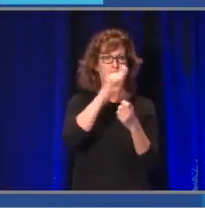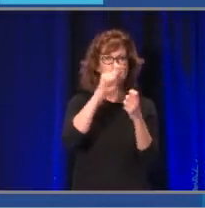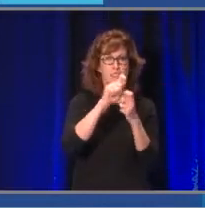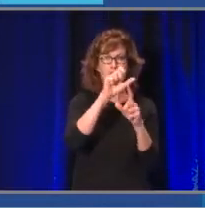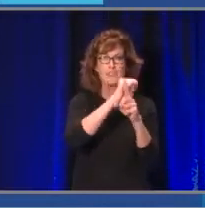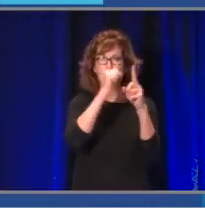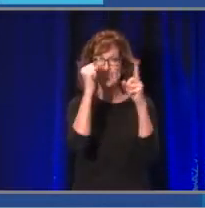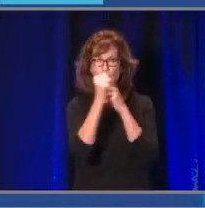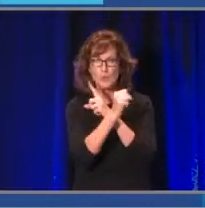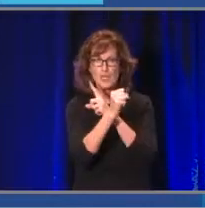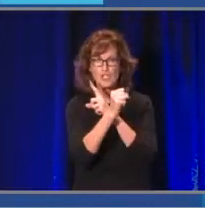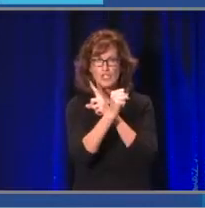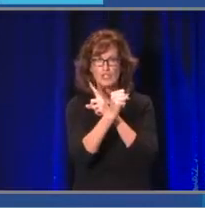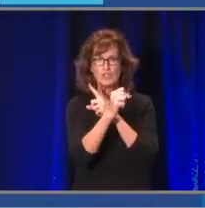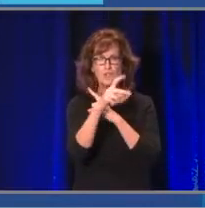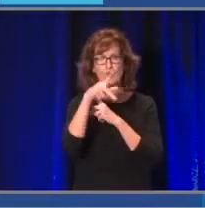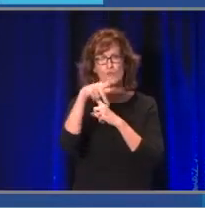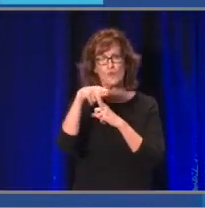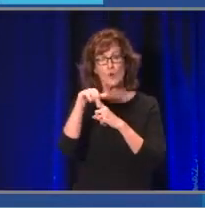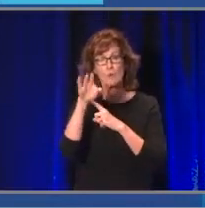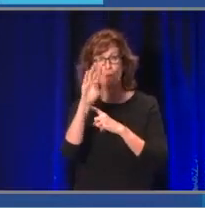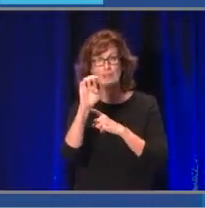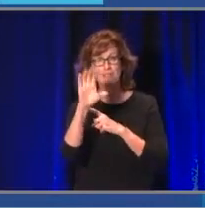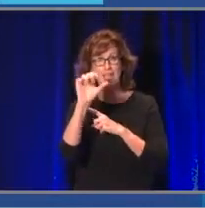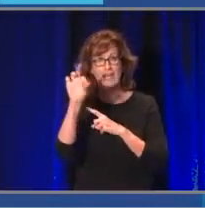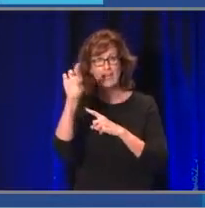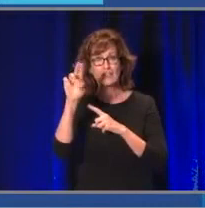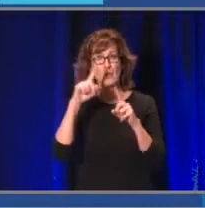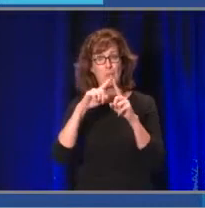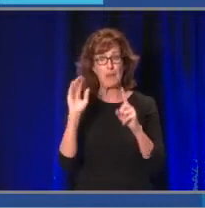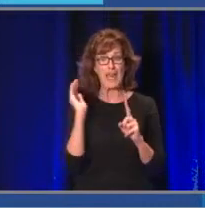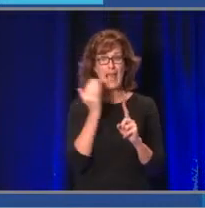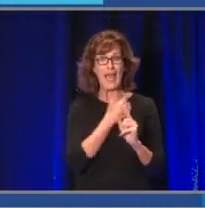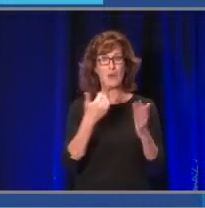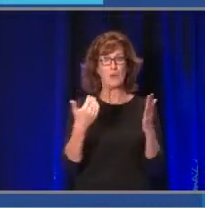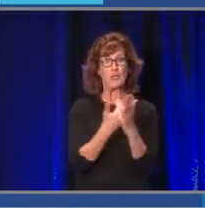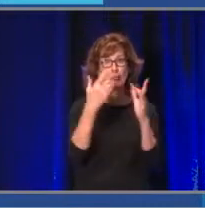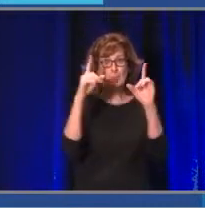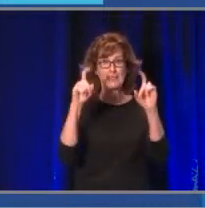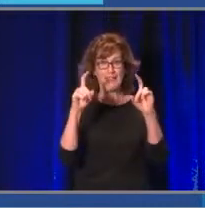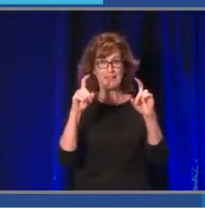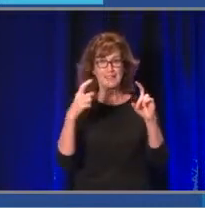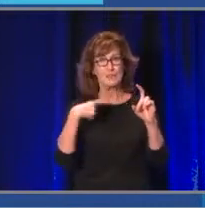cancer. But what we're trying to achieve with this test is a little bit different.